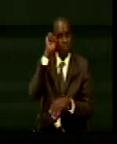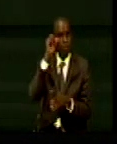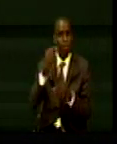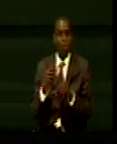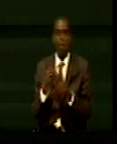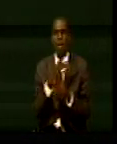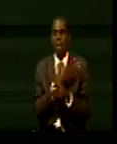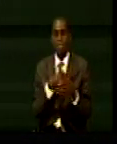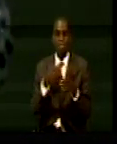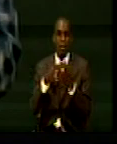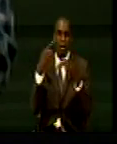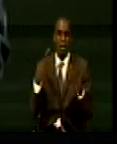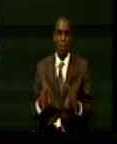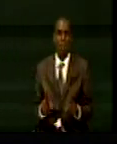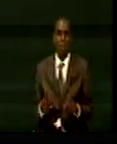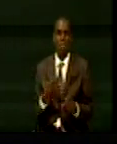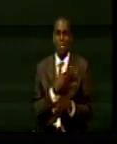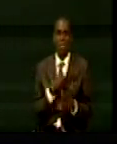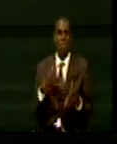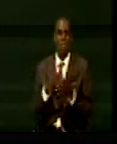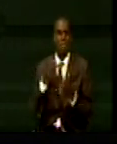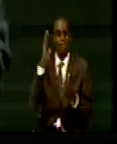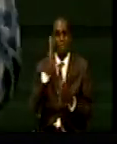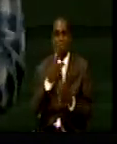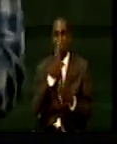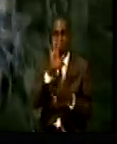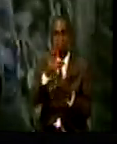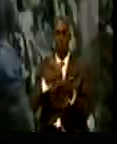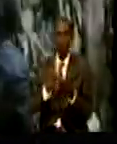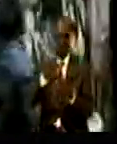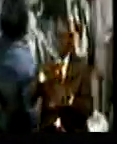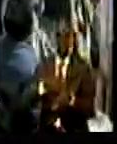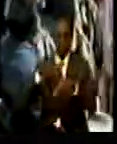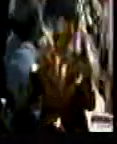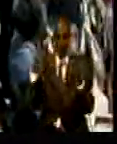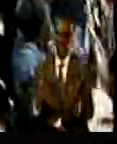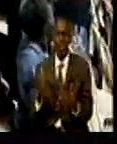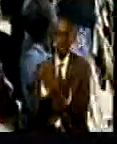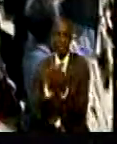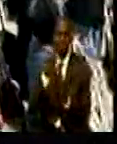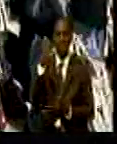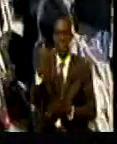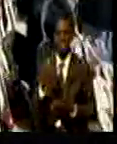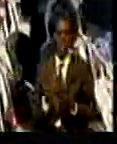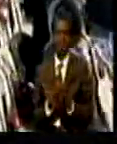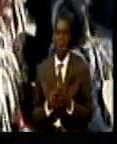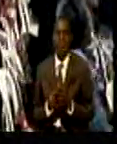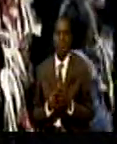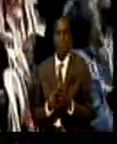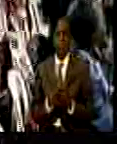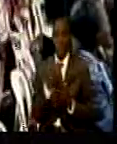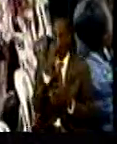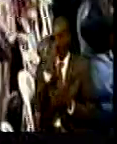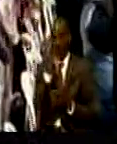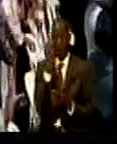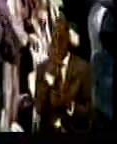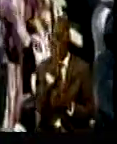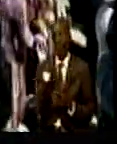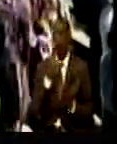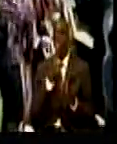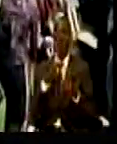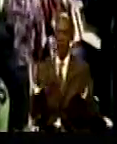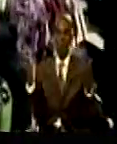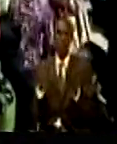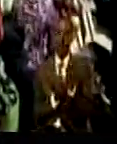And it's going to be your turn right now. Blind eyes will open.